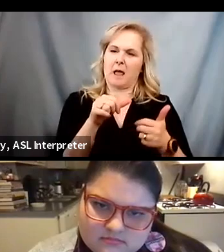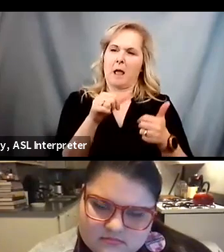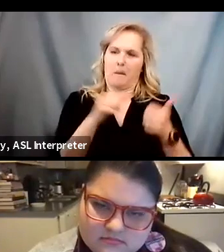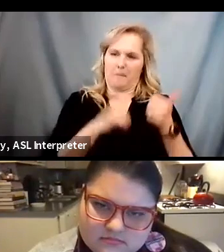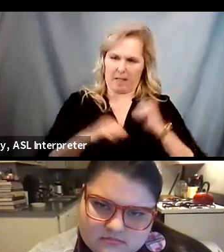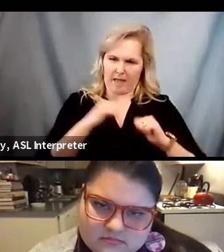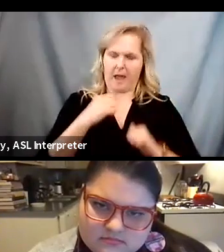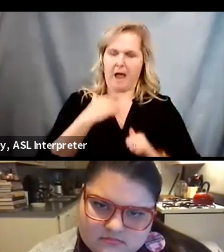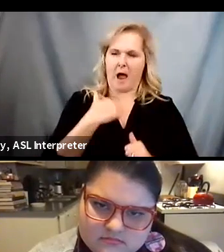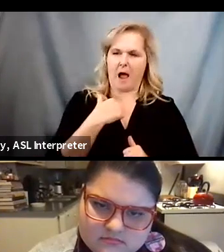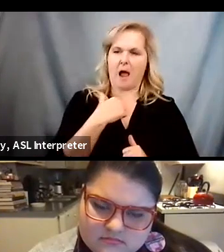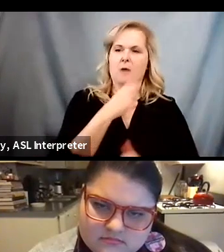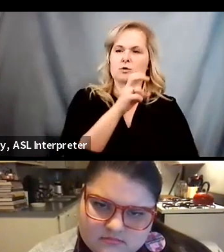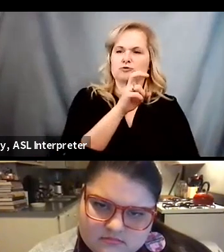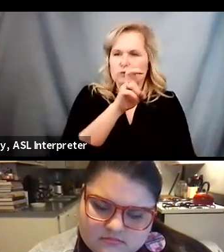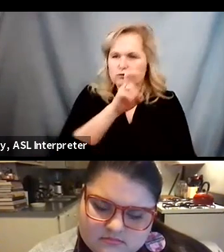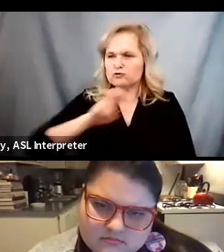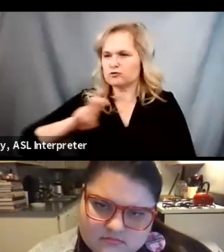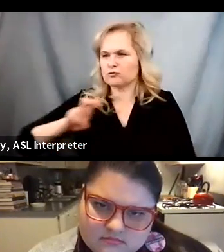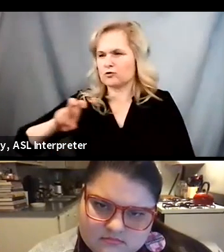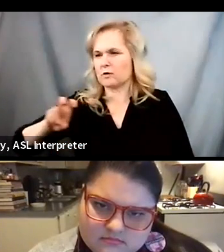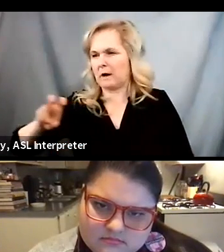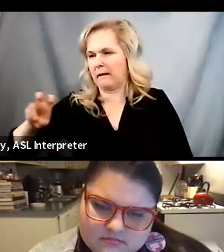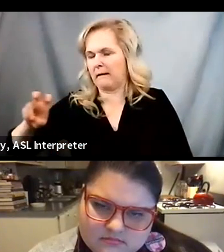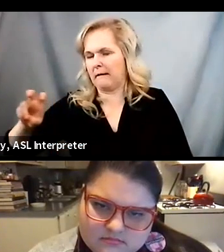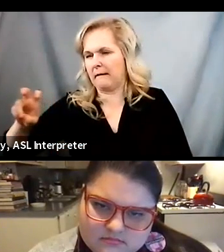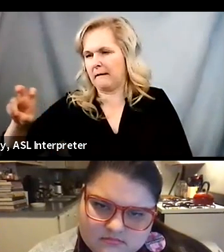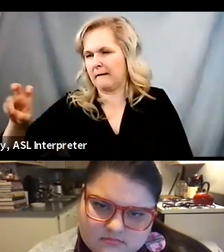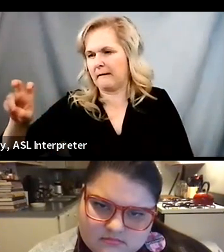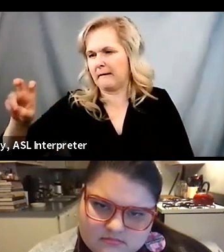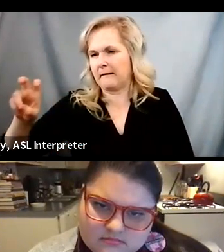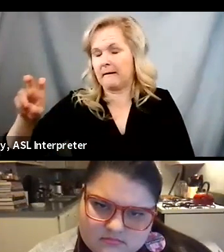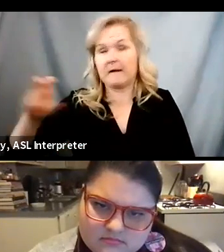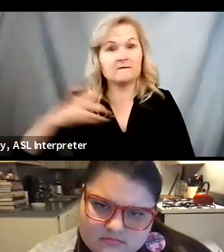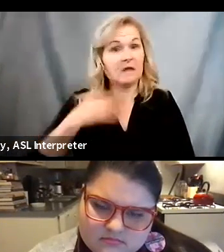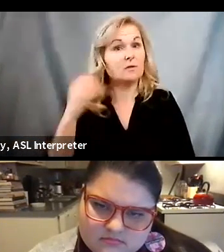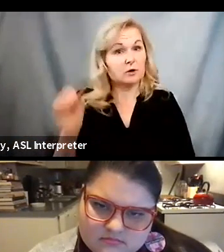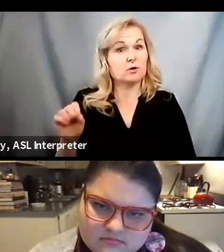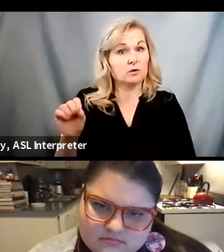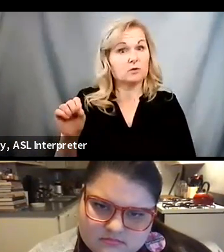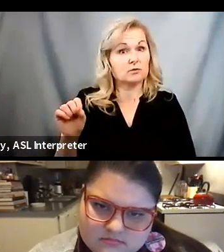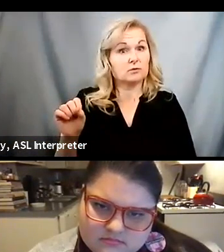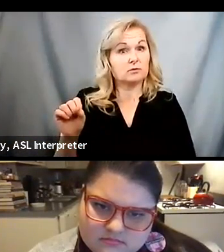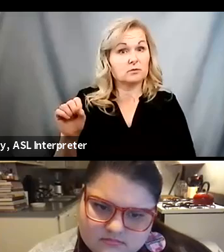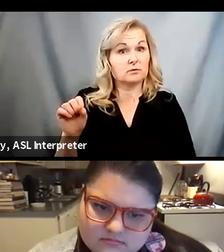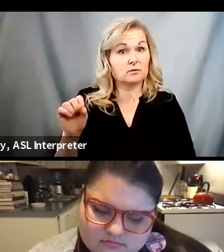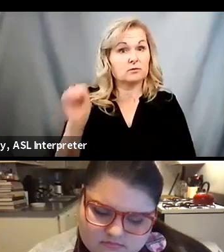now I'm presenting that. But I think you could, I think we could. I think,